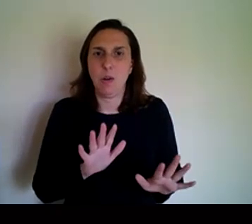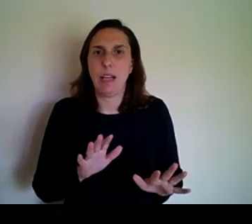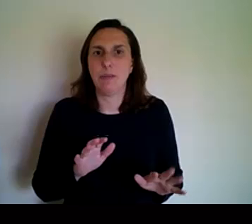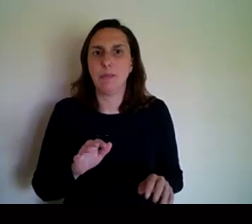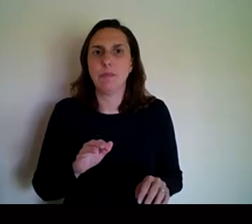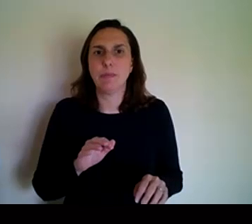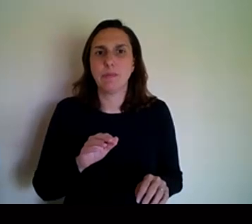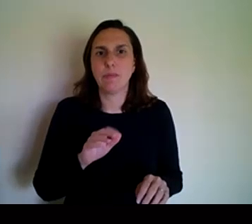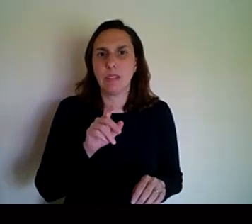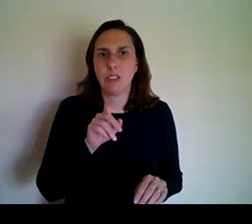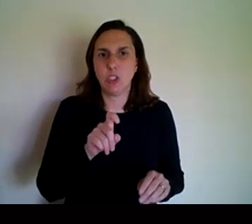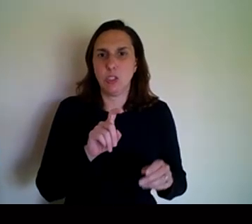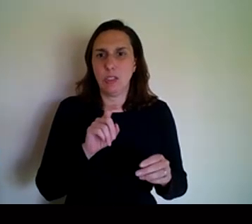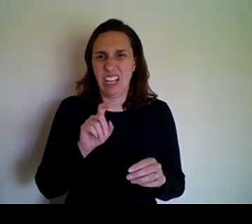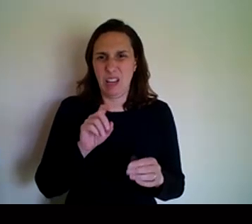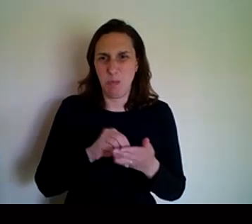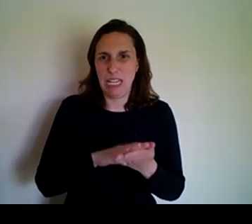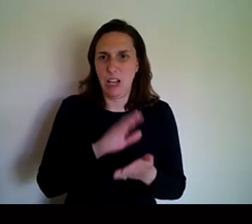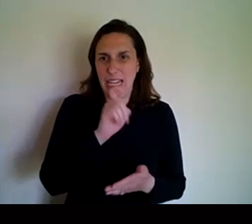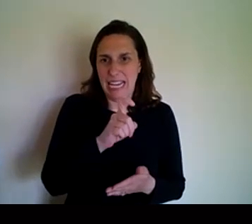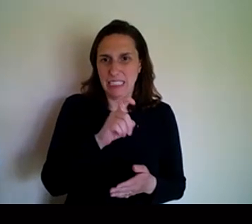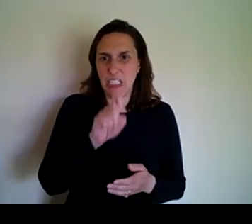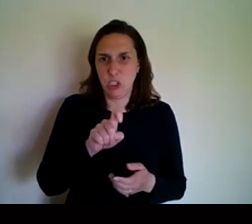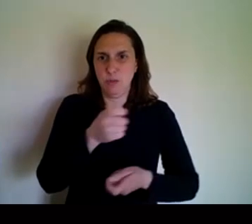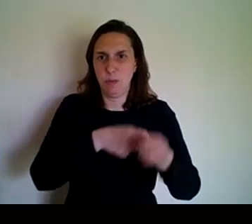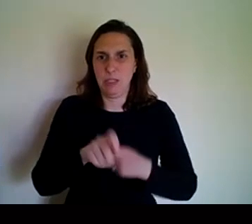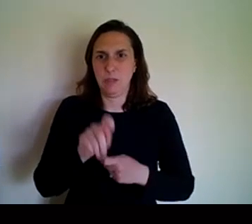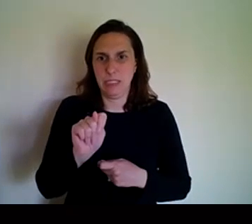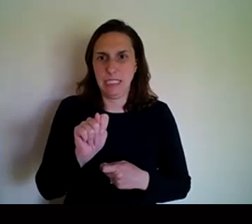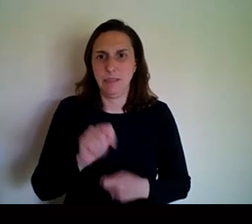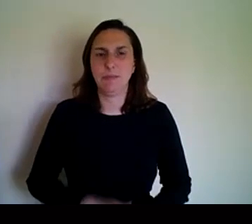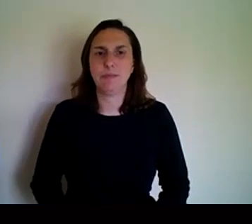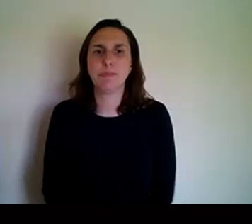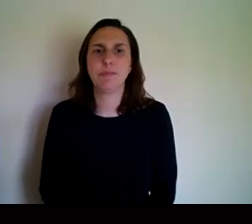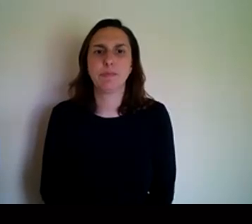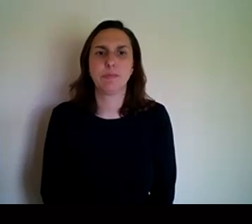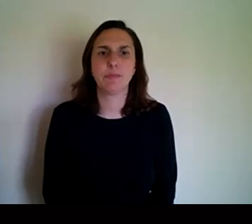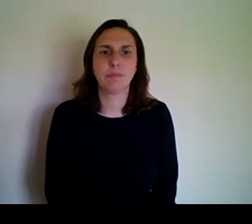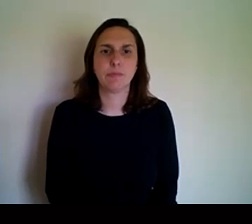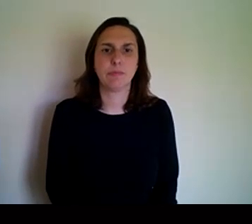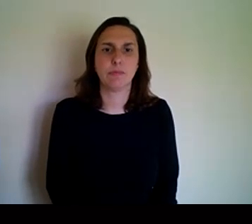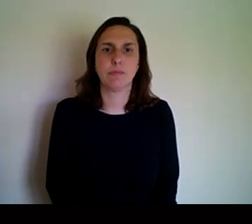fix that, sorry. Because this is the important part with the carrying capacity model.